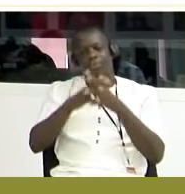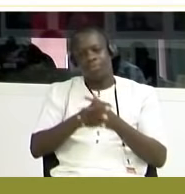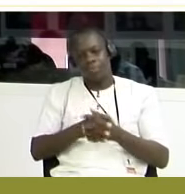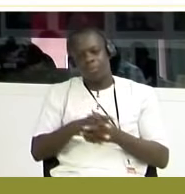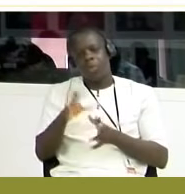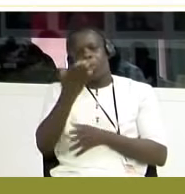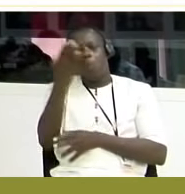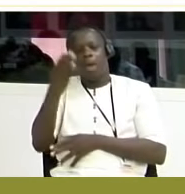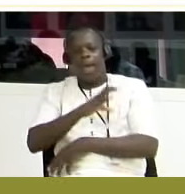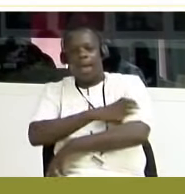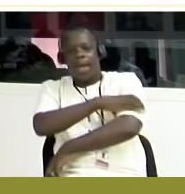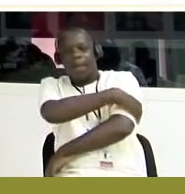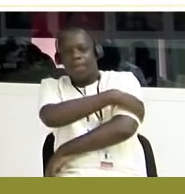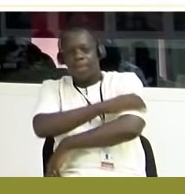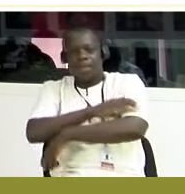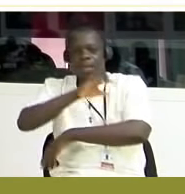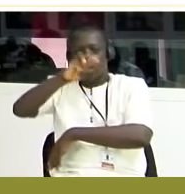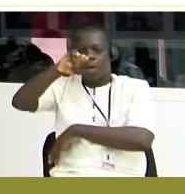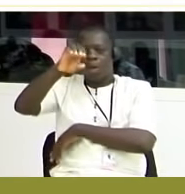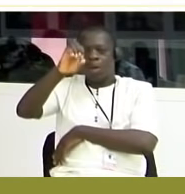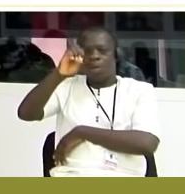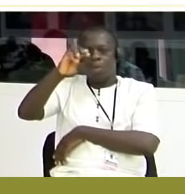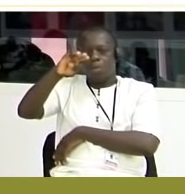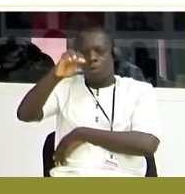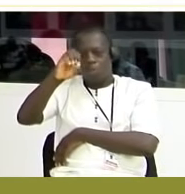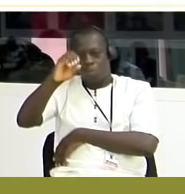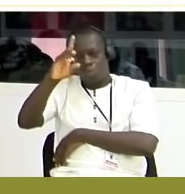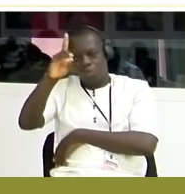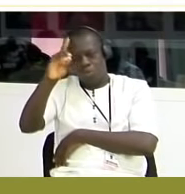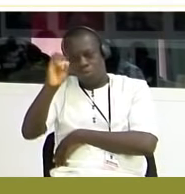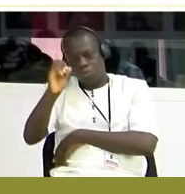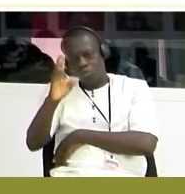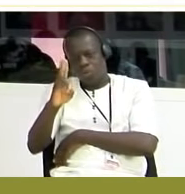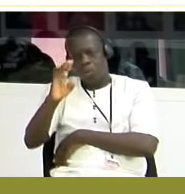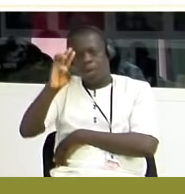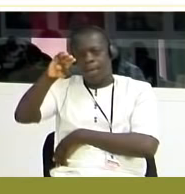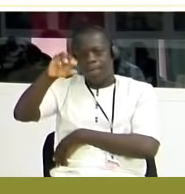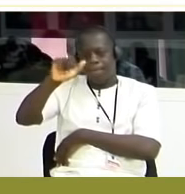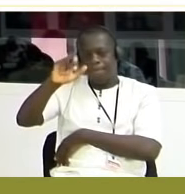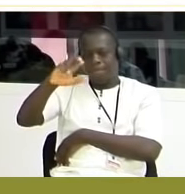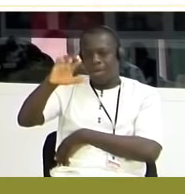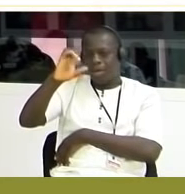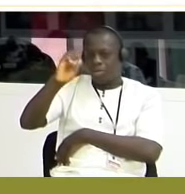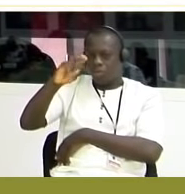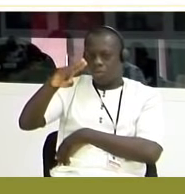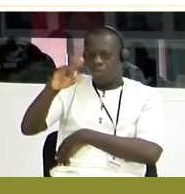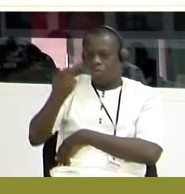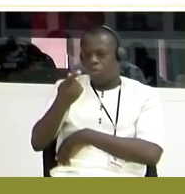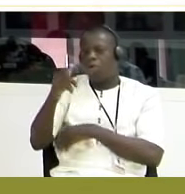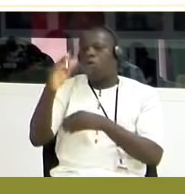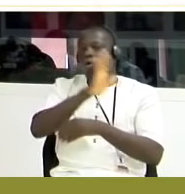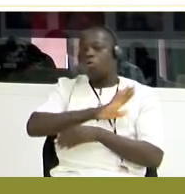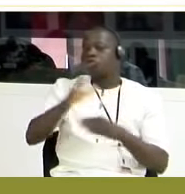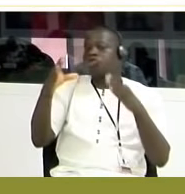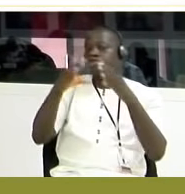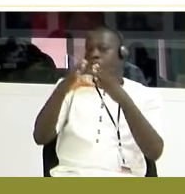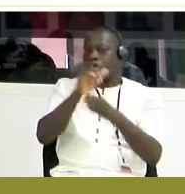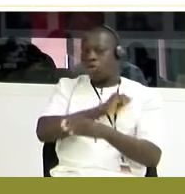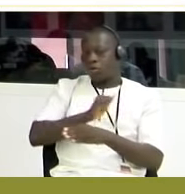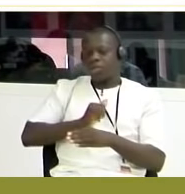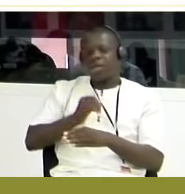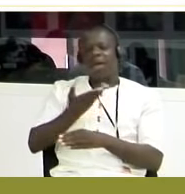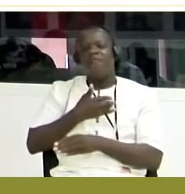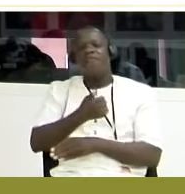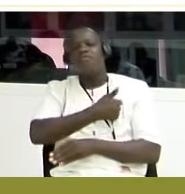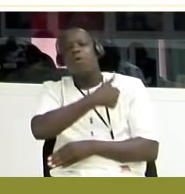Captain Mamadou Marong also joined us, and additional soldiers later on were also sent to